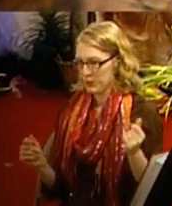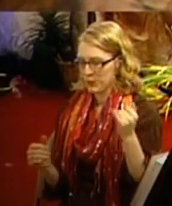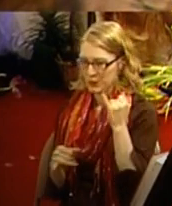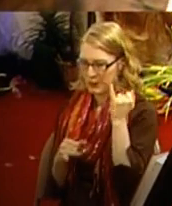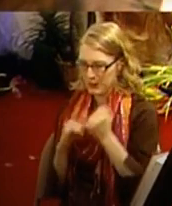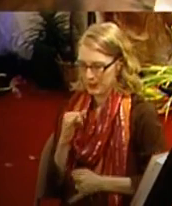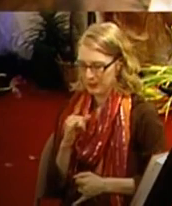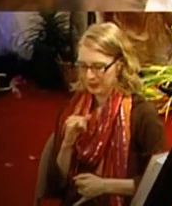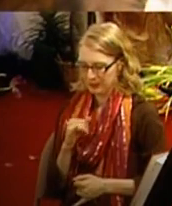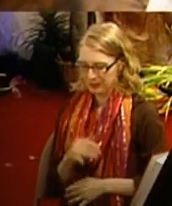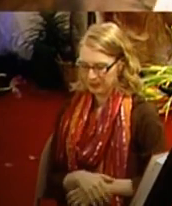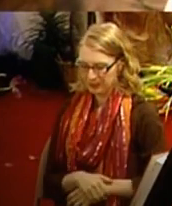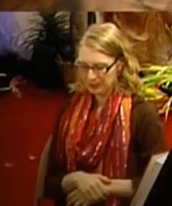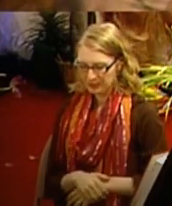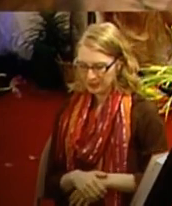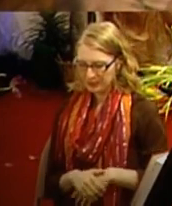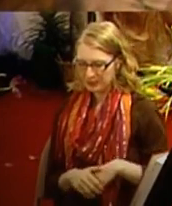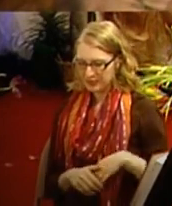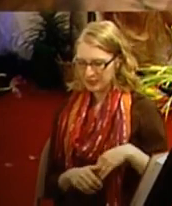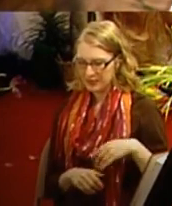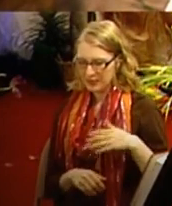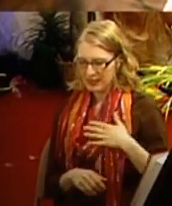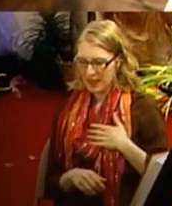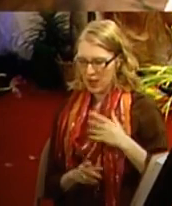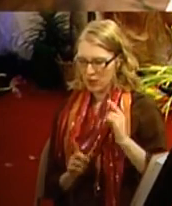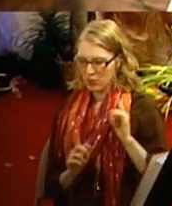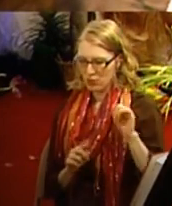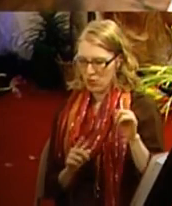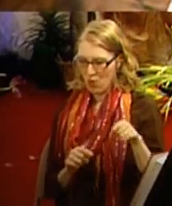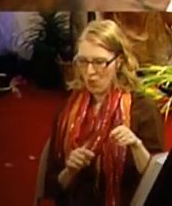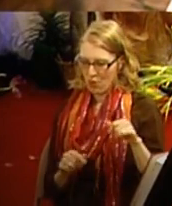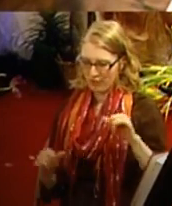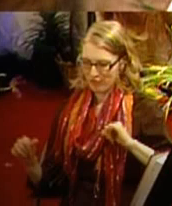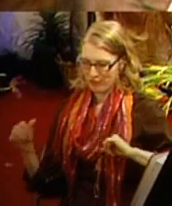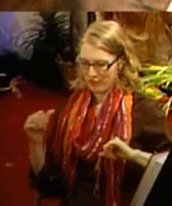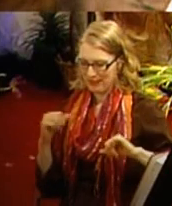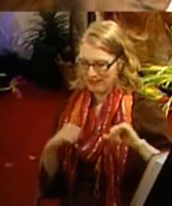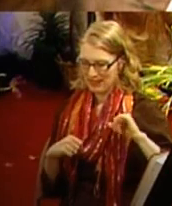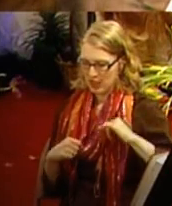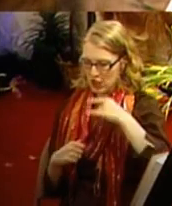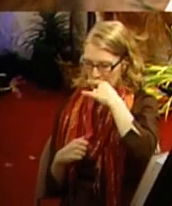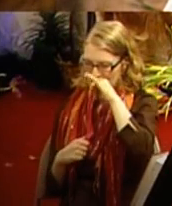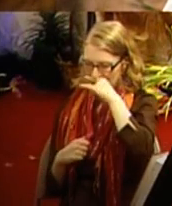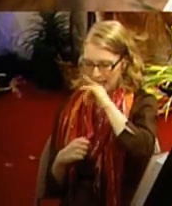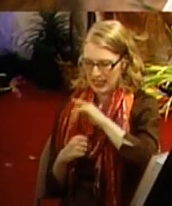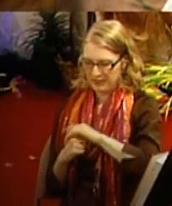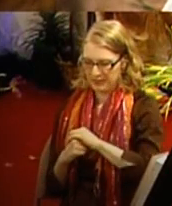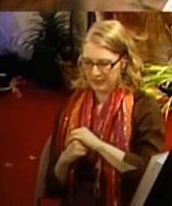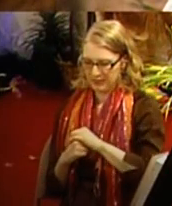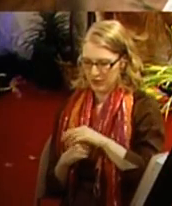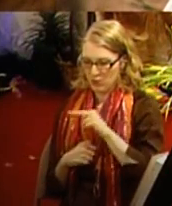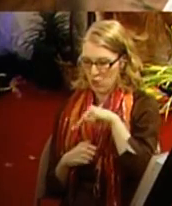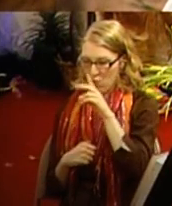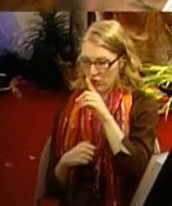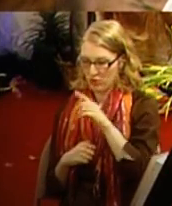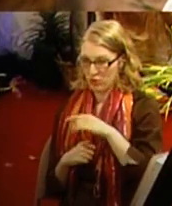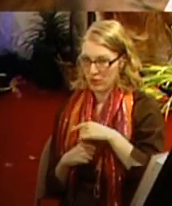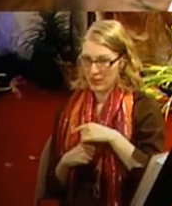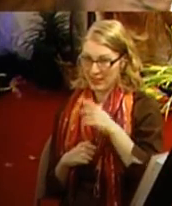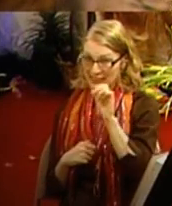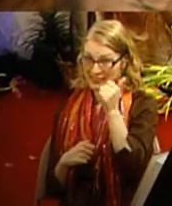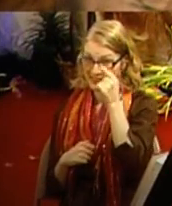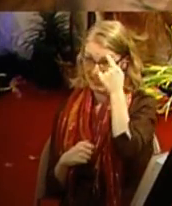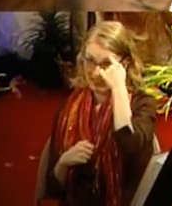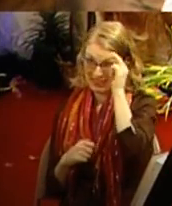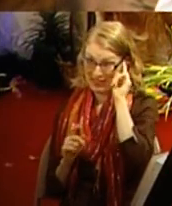When I was a kid, we used to go to the Grand Theater on Main Street in Jamestown, North Dakota. It cost us a whole dime to go